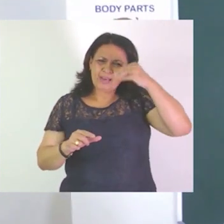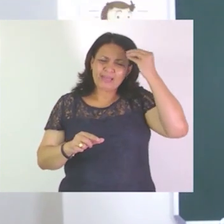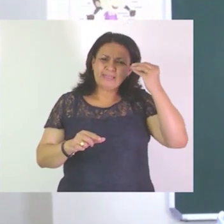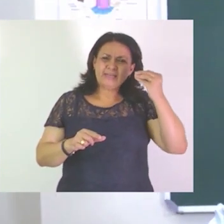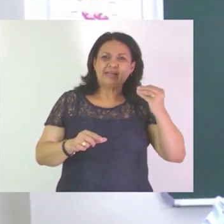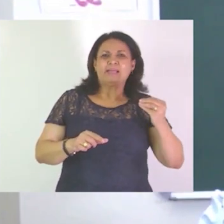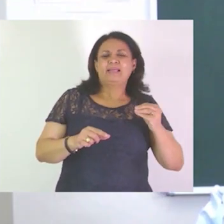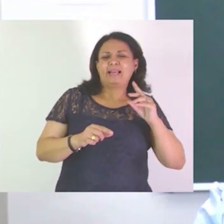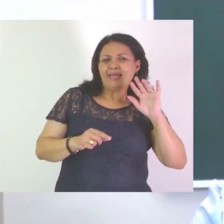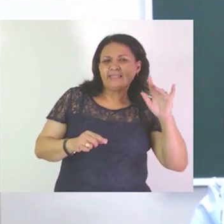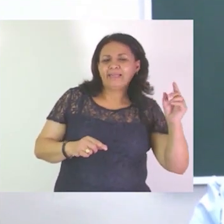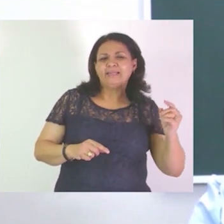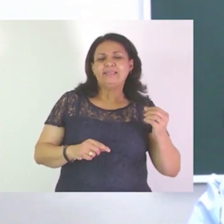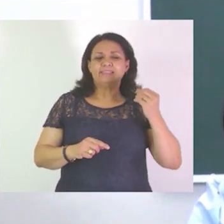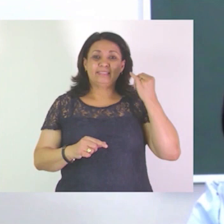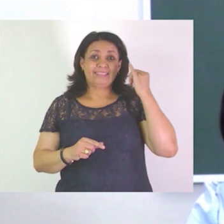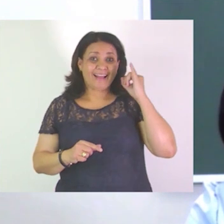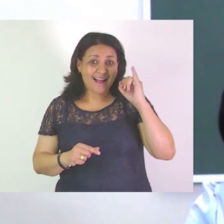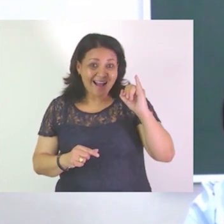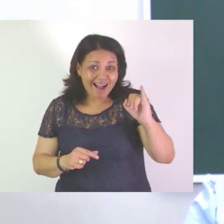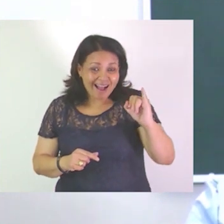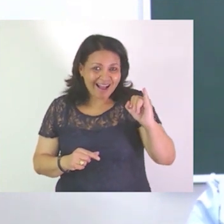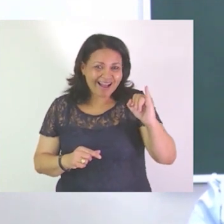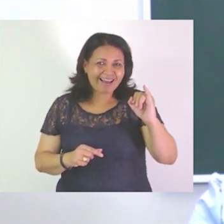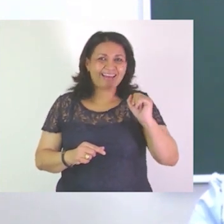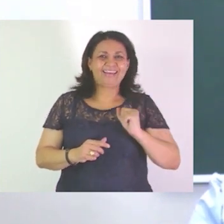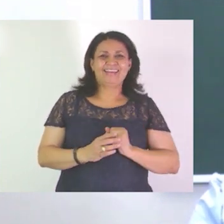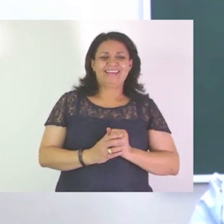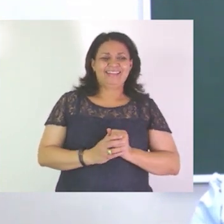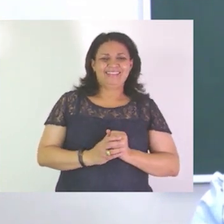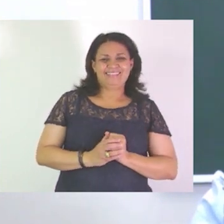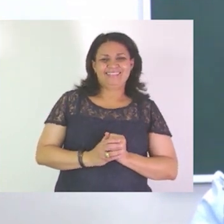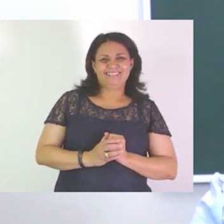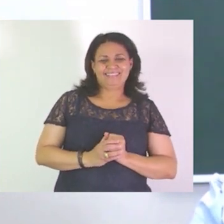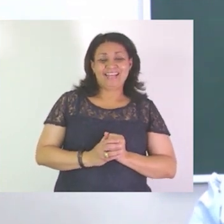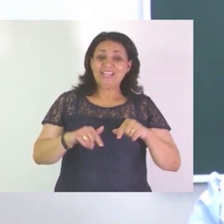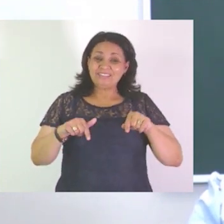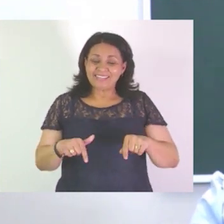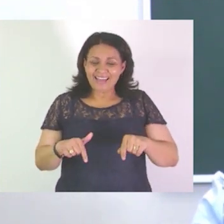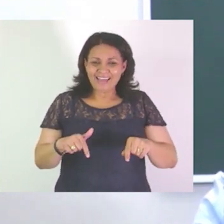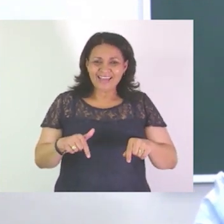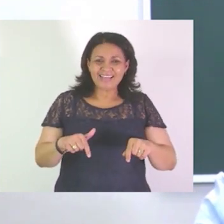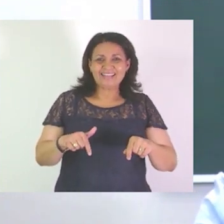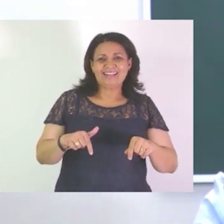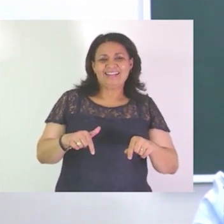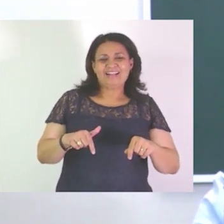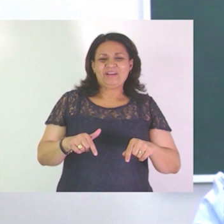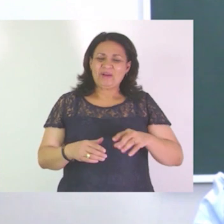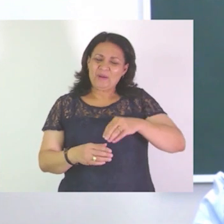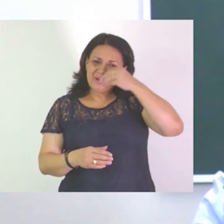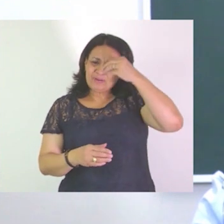in Numberland. His name is Impy Ink. Today, we are going to learn